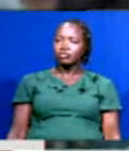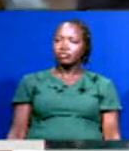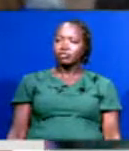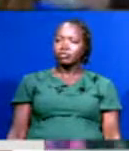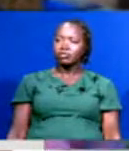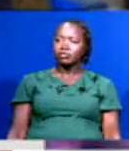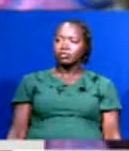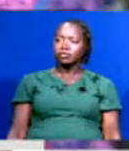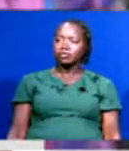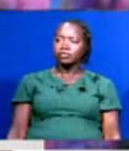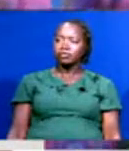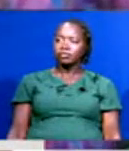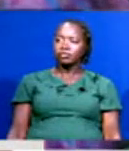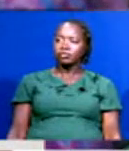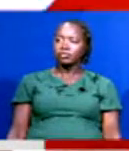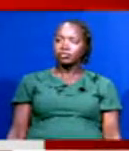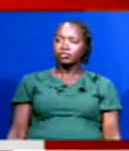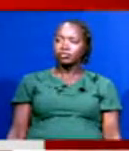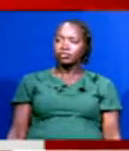Asanteni sana,